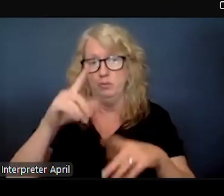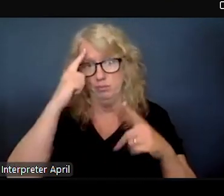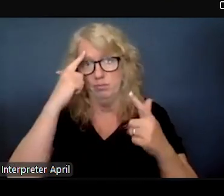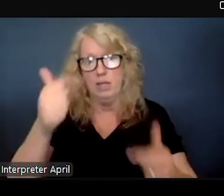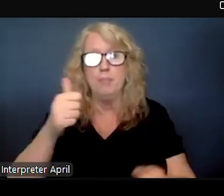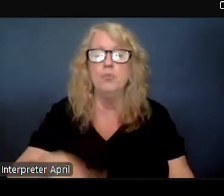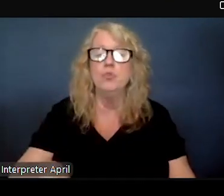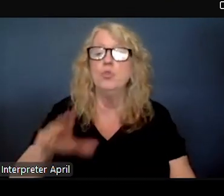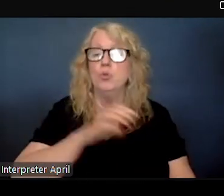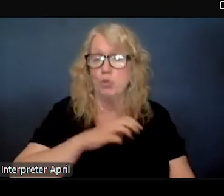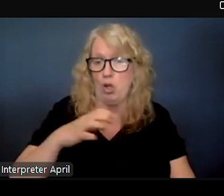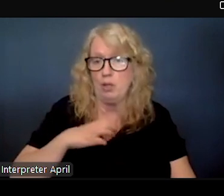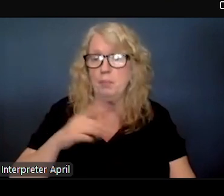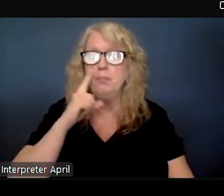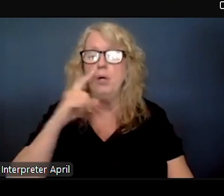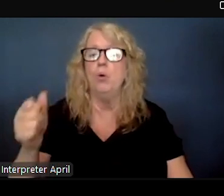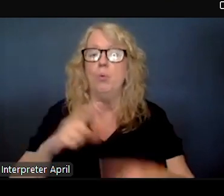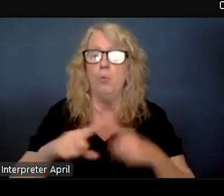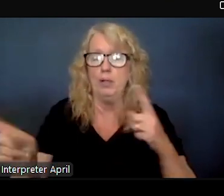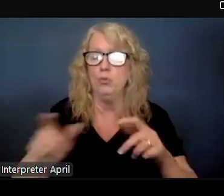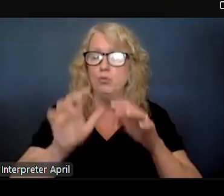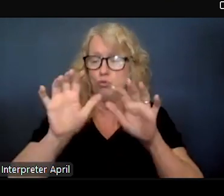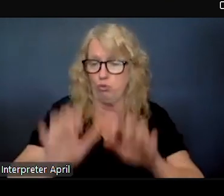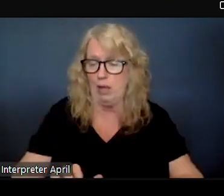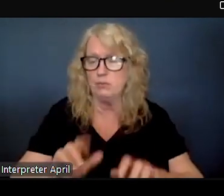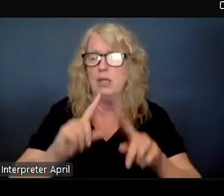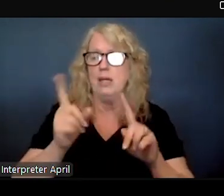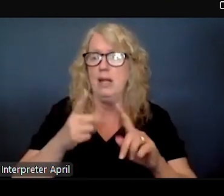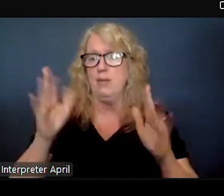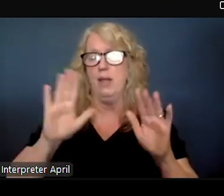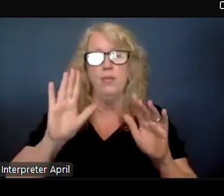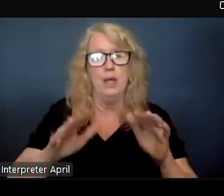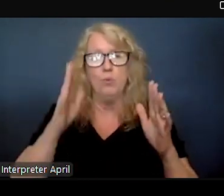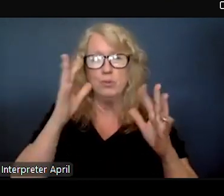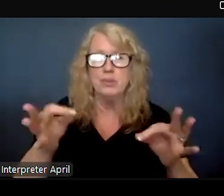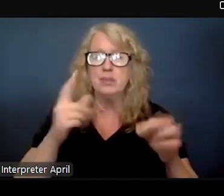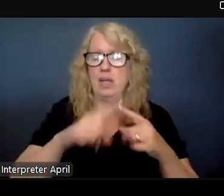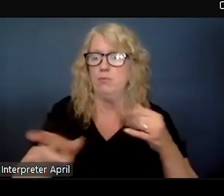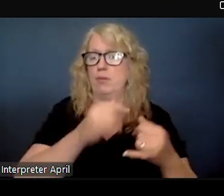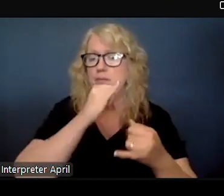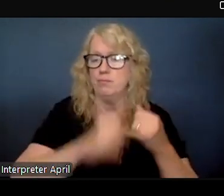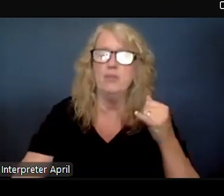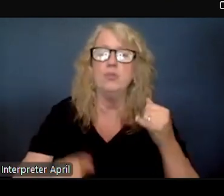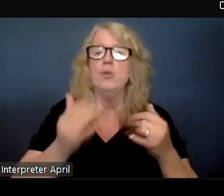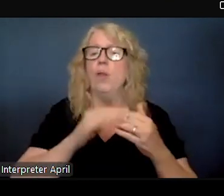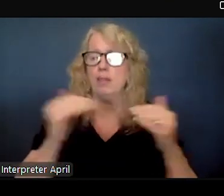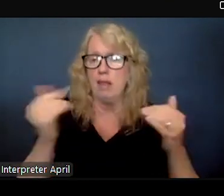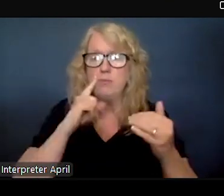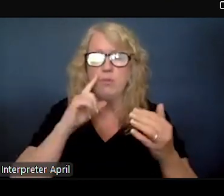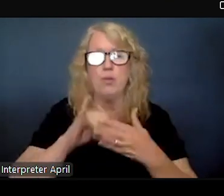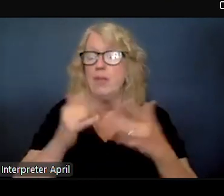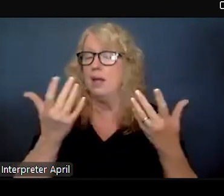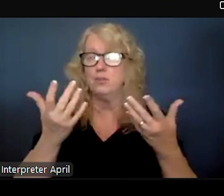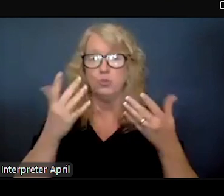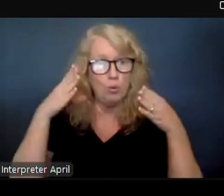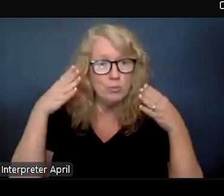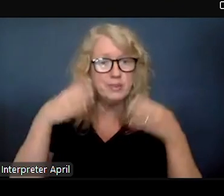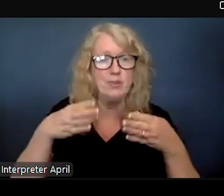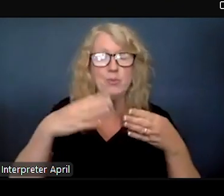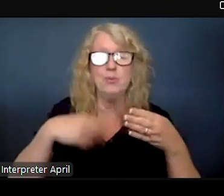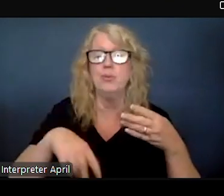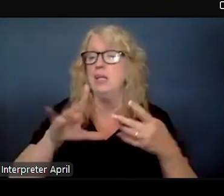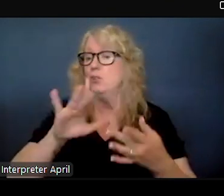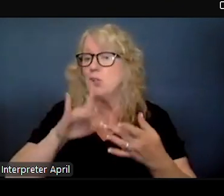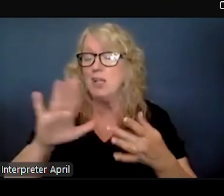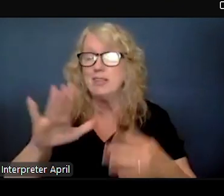Congress. Congress will draft appropriations bills and then ultimately decide on the final funding levels for these programs. So stay tuned.